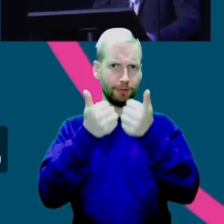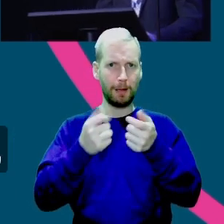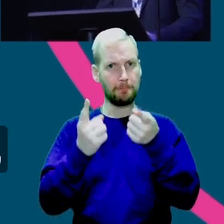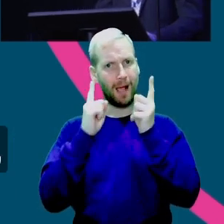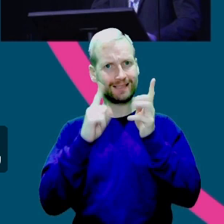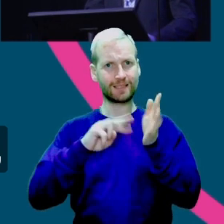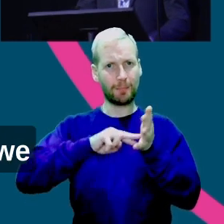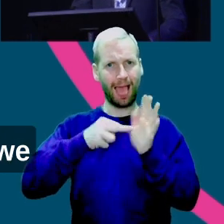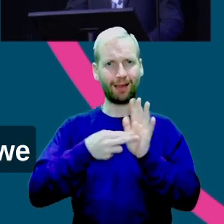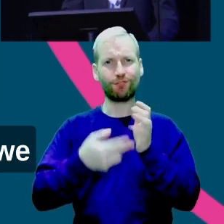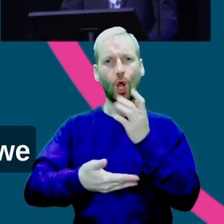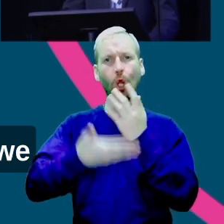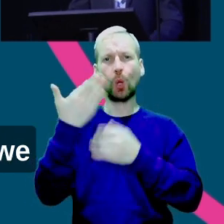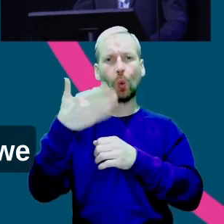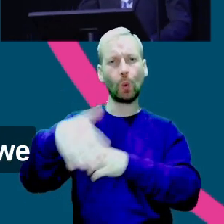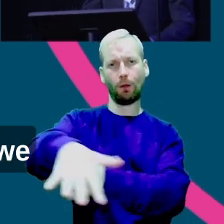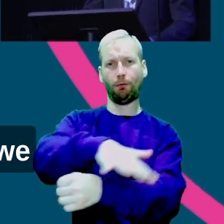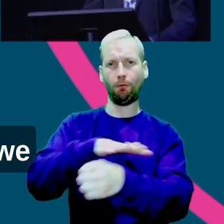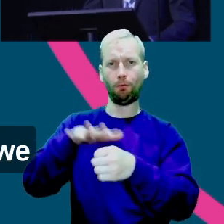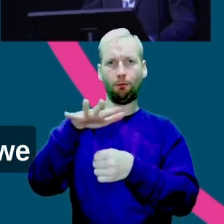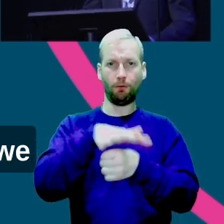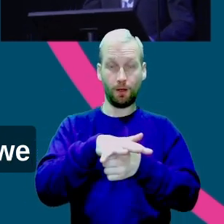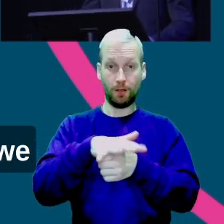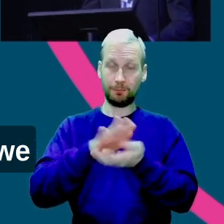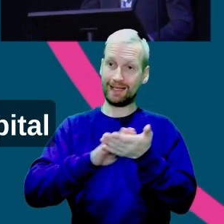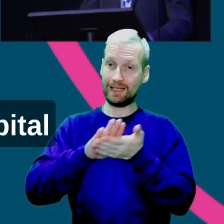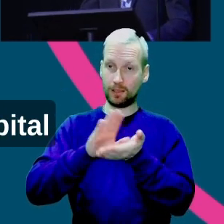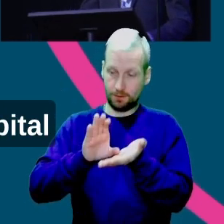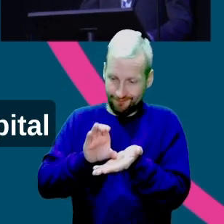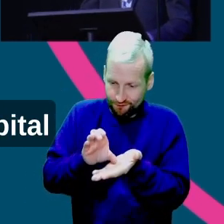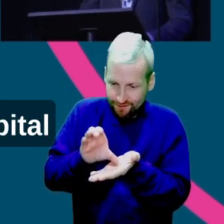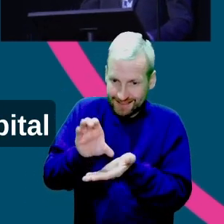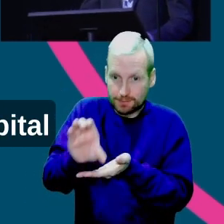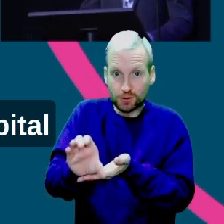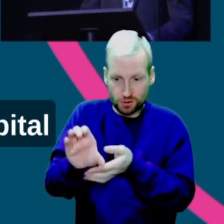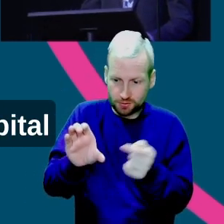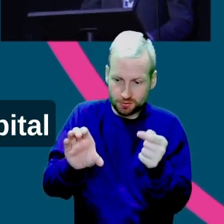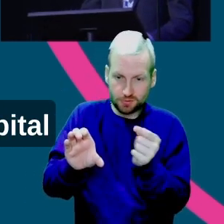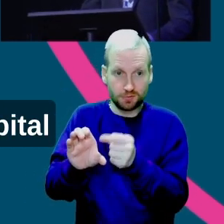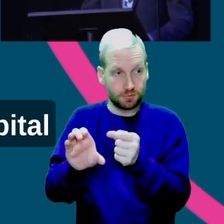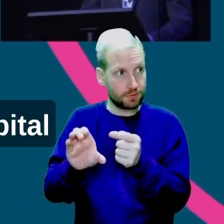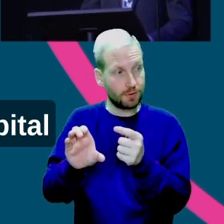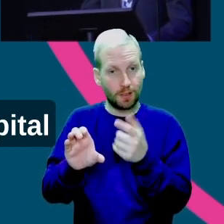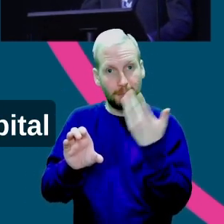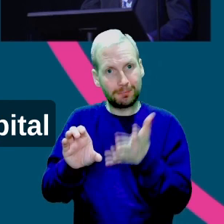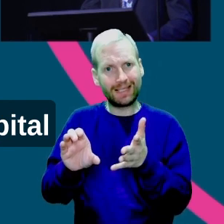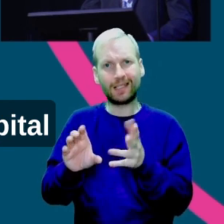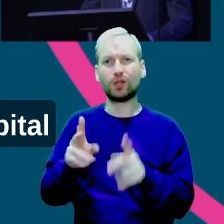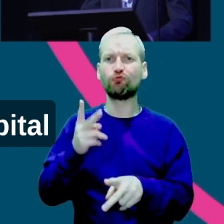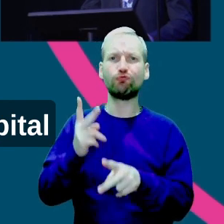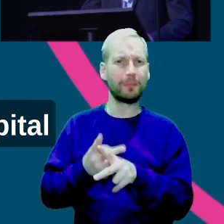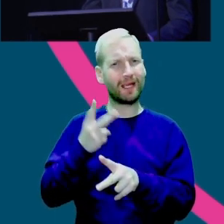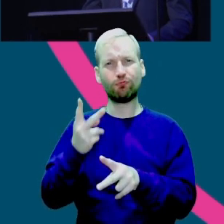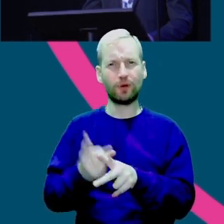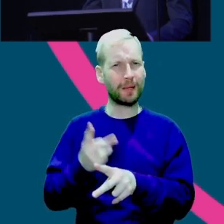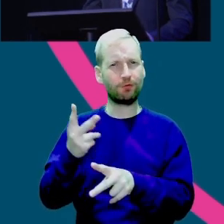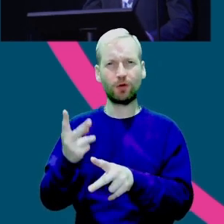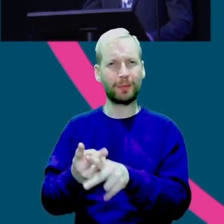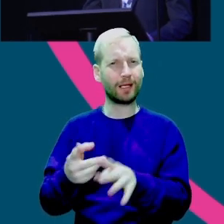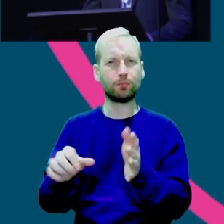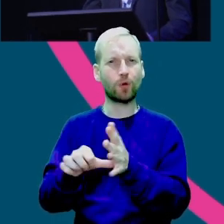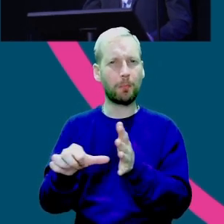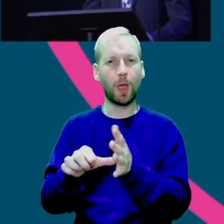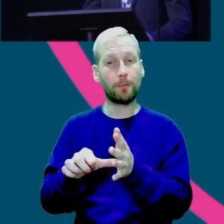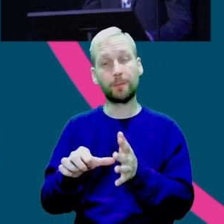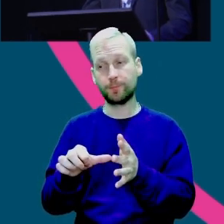new estate, and to really make sure that the investment that we attracted wouldn't be duplicated with the new hospital that we knew was coming a